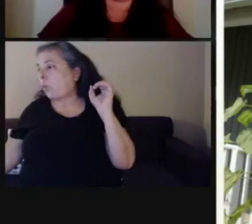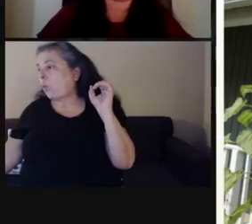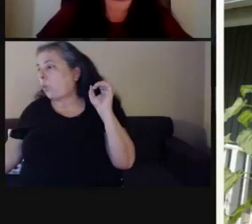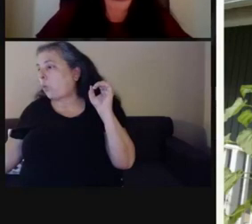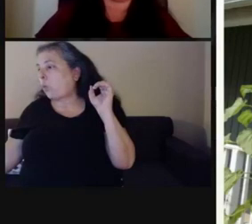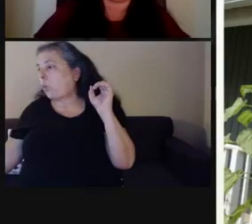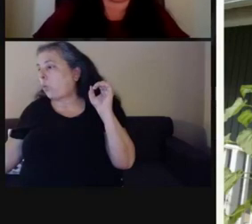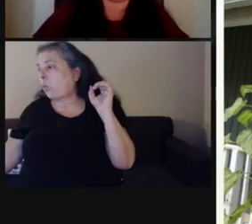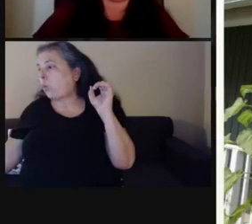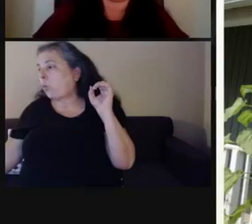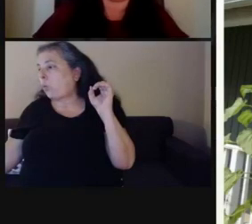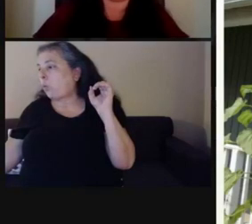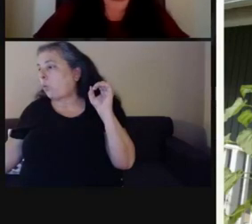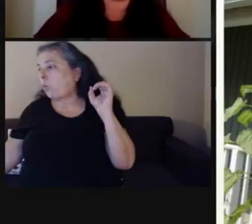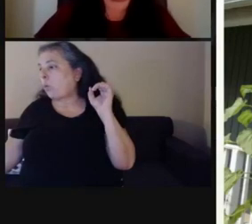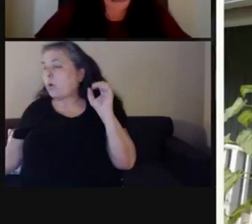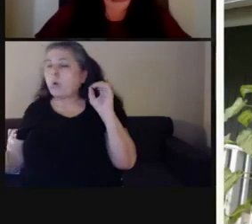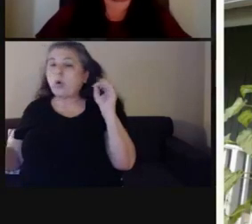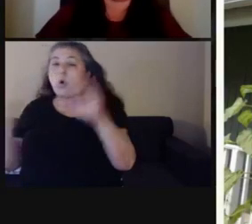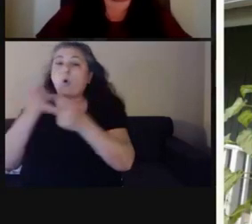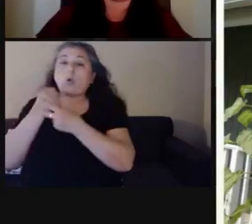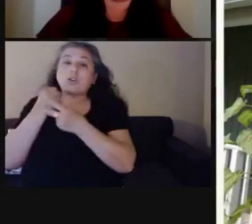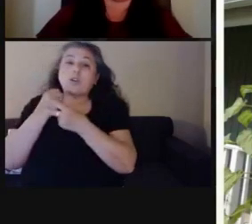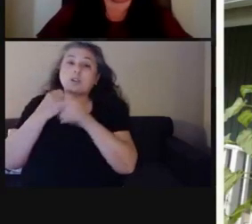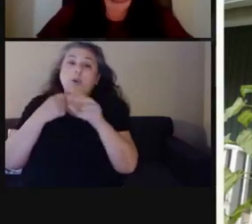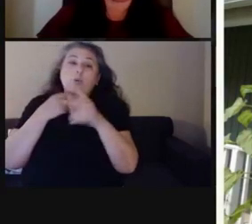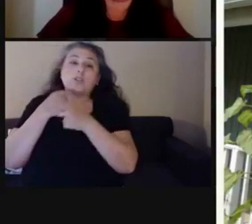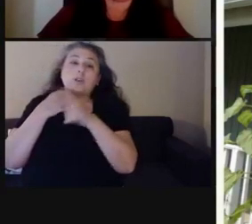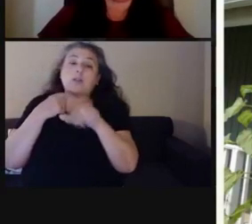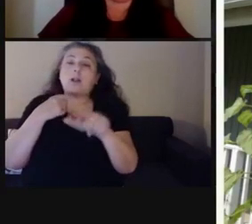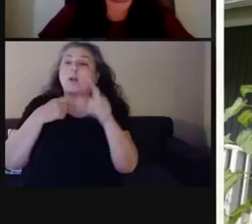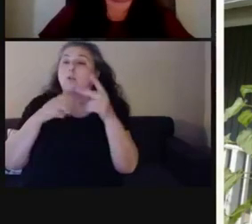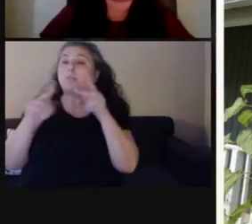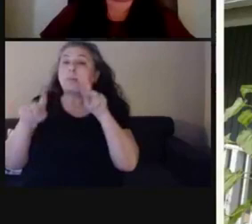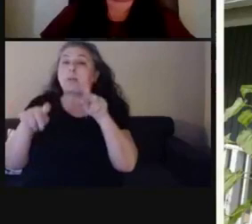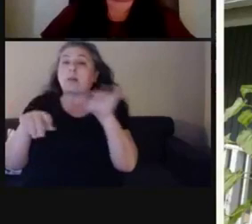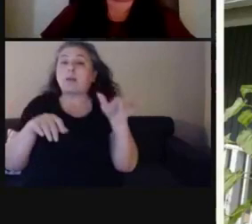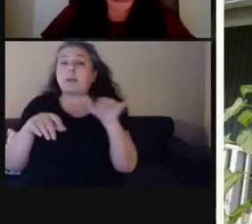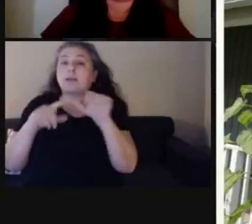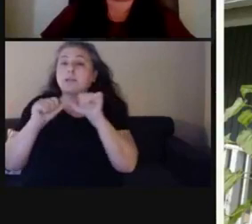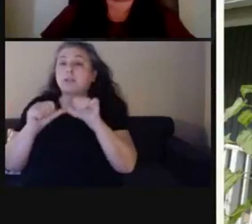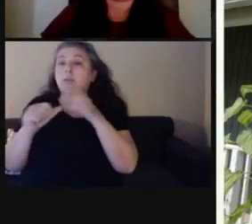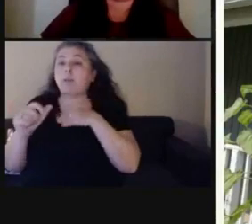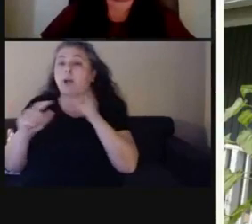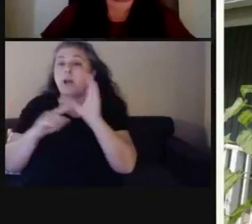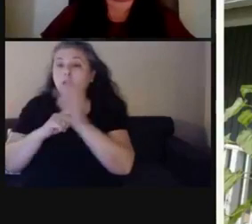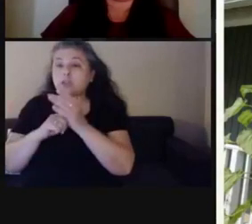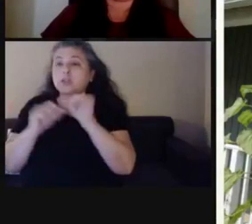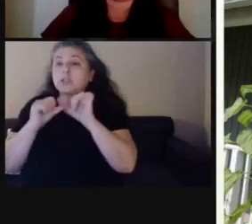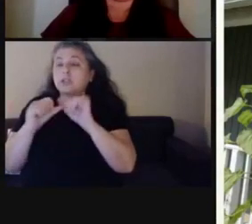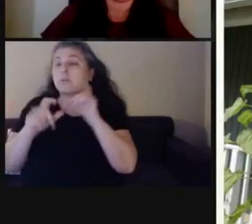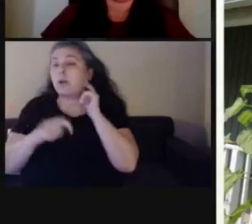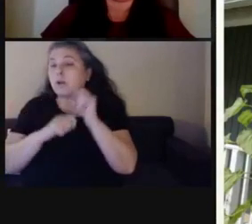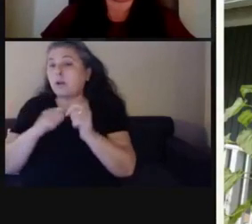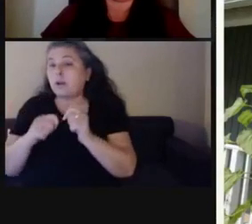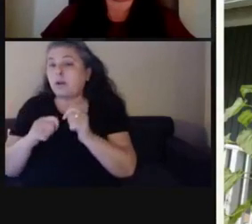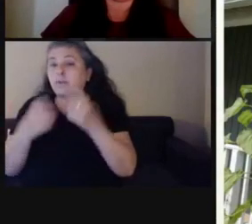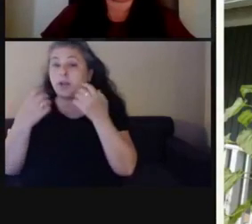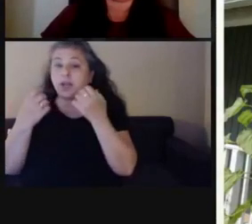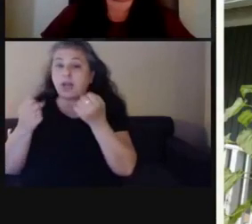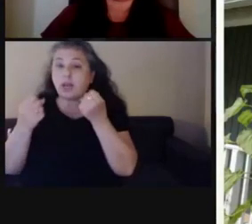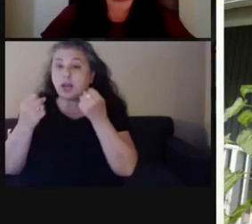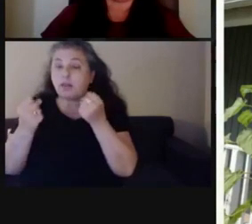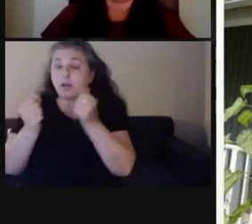a place for folks like me to continue my culture, continue my tradition of healing